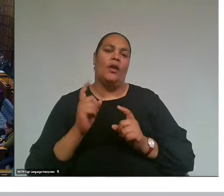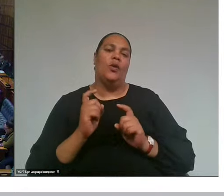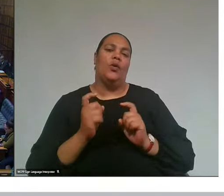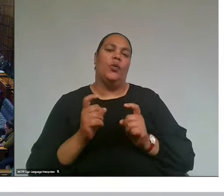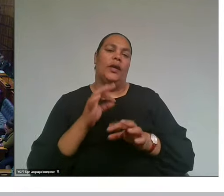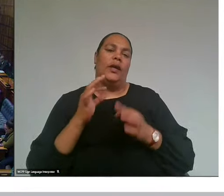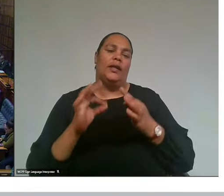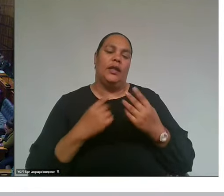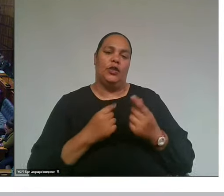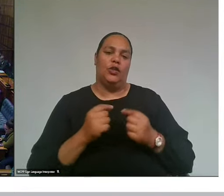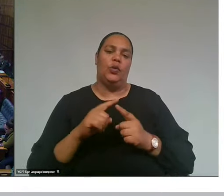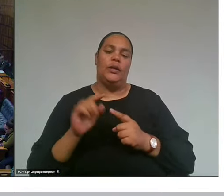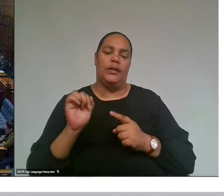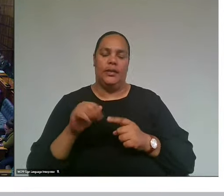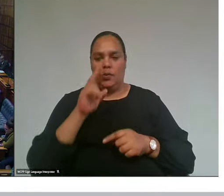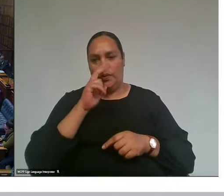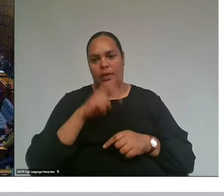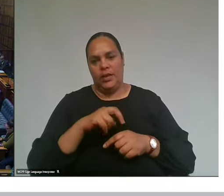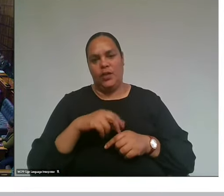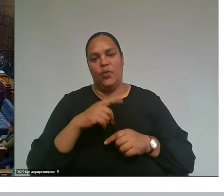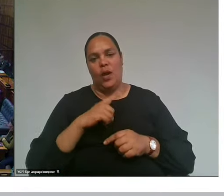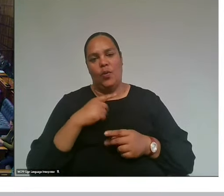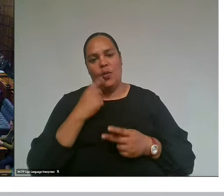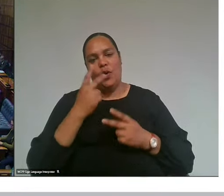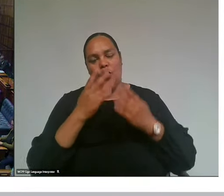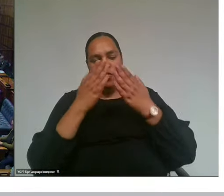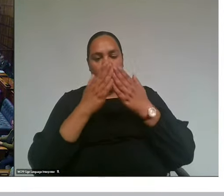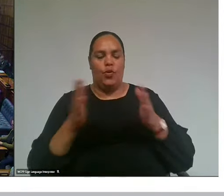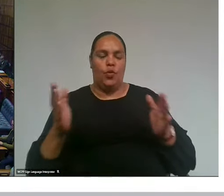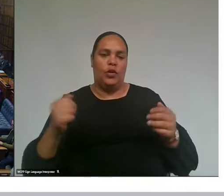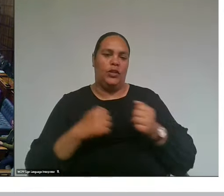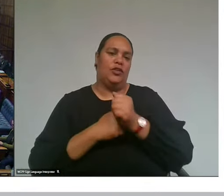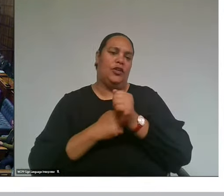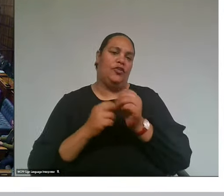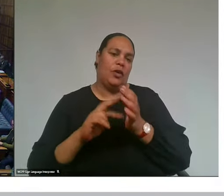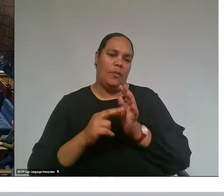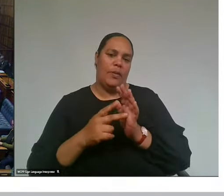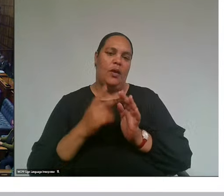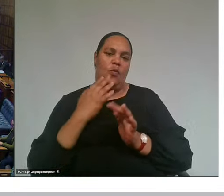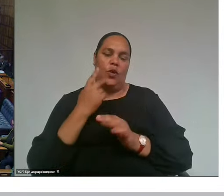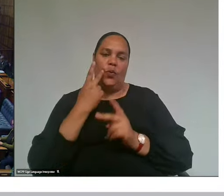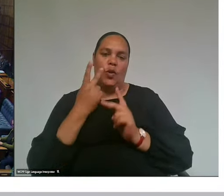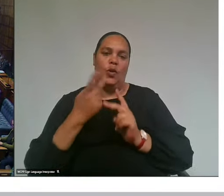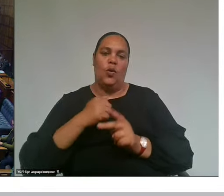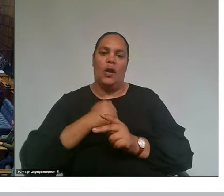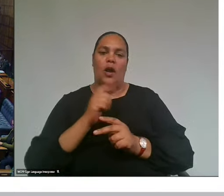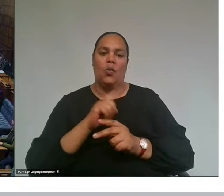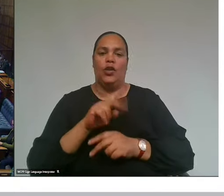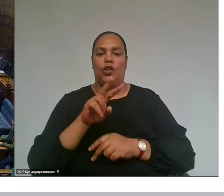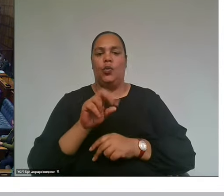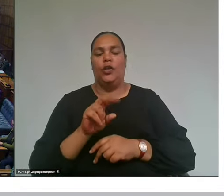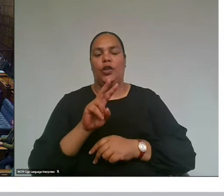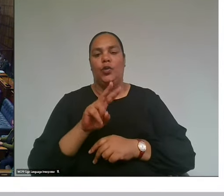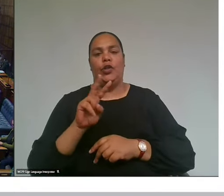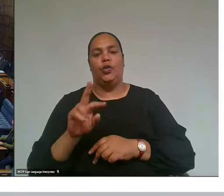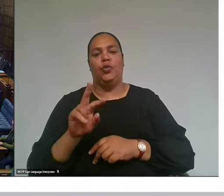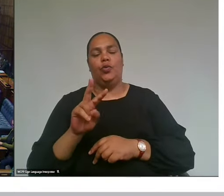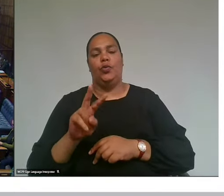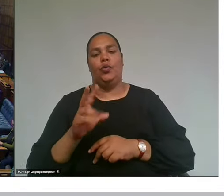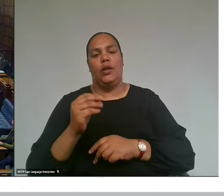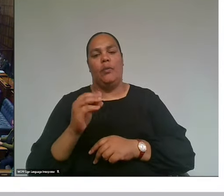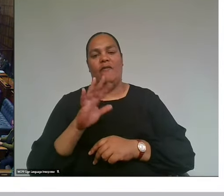mean yes we need to we obviously looking at at a broader strategy but I think when we looked at our our 2022 figures